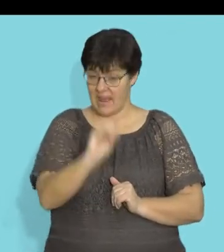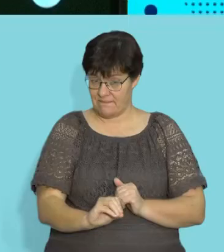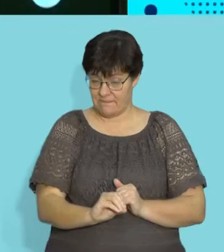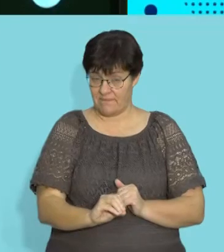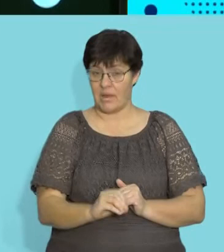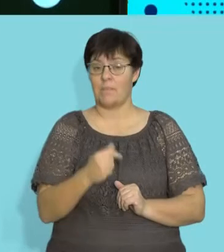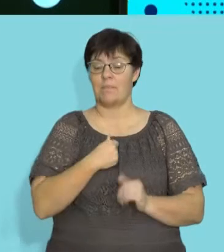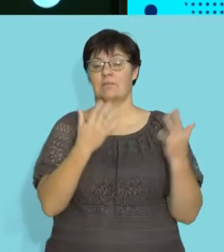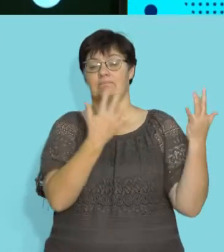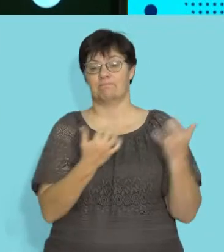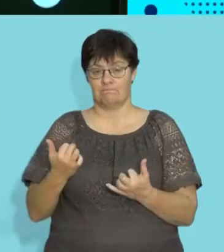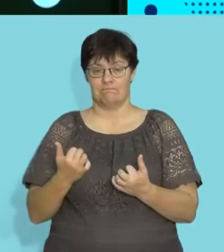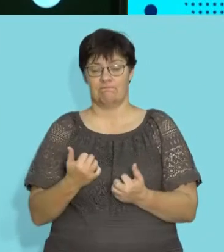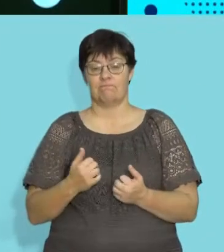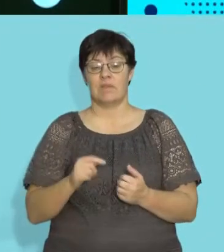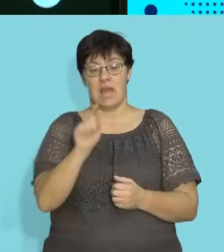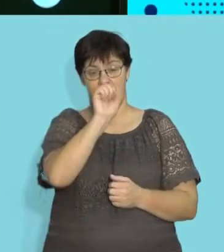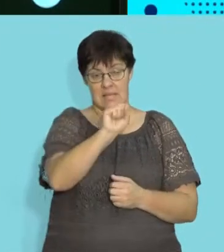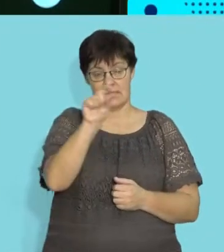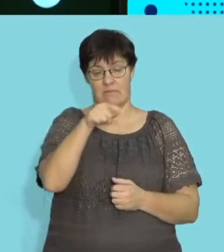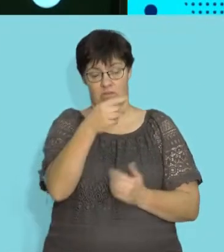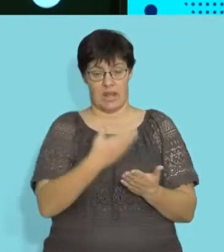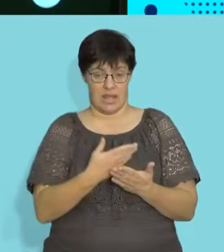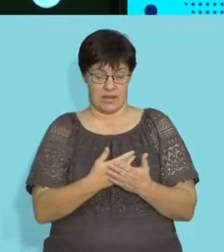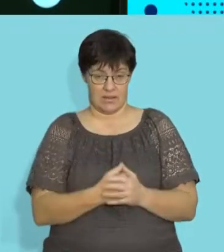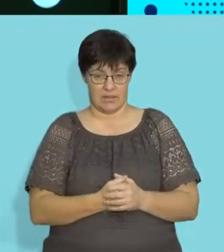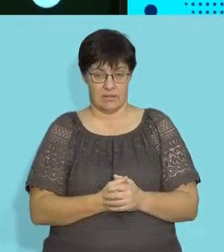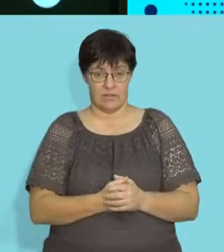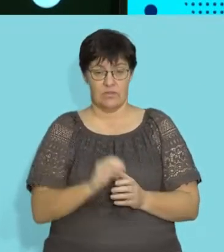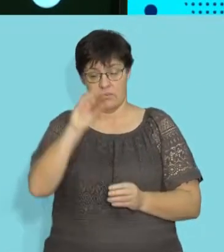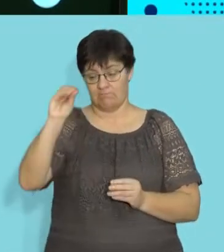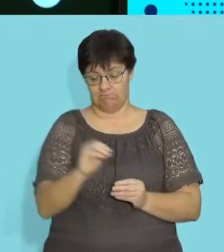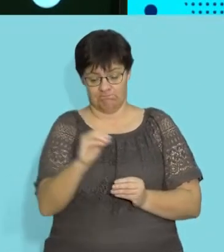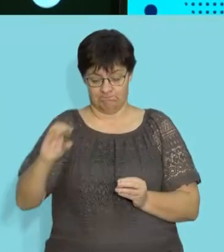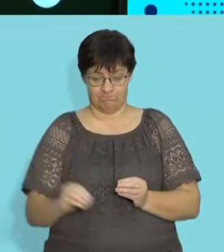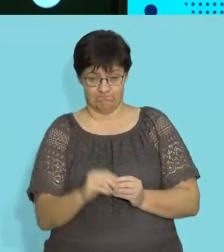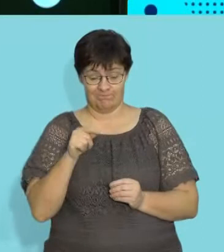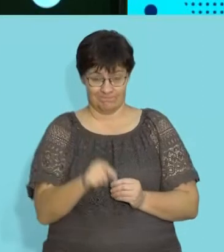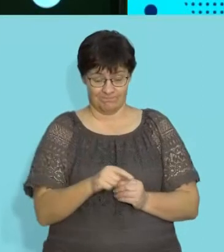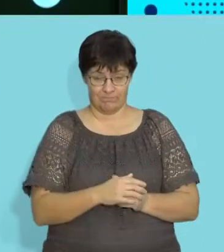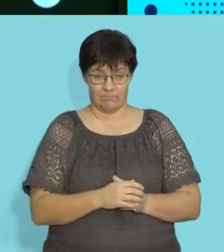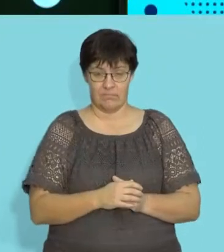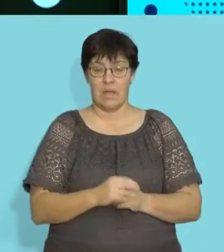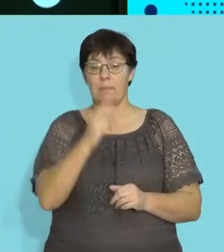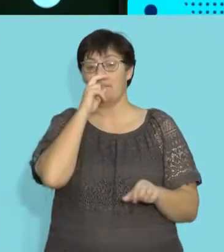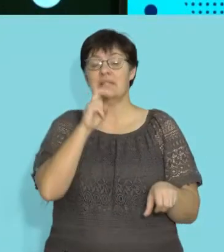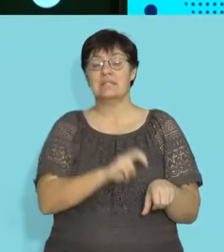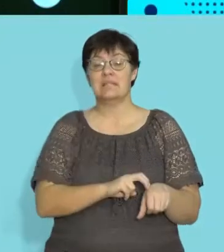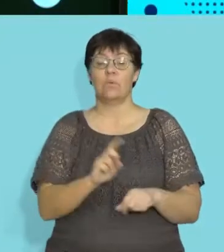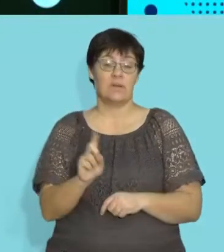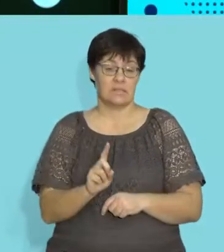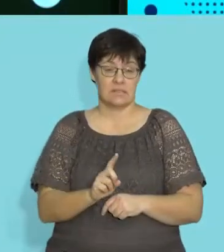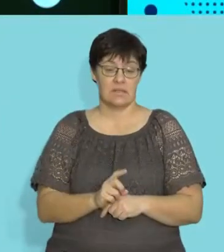convergent, I can calculate the sum to infinity. In order to substitute into the sum to infinity, I need to